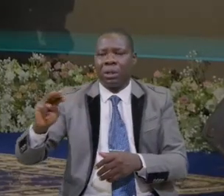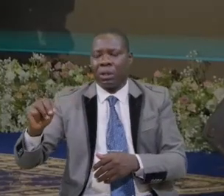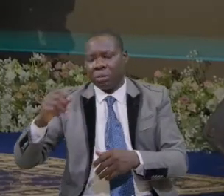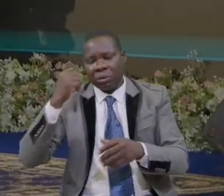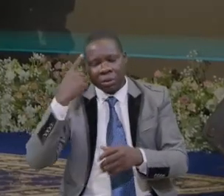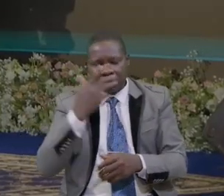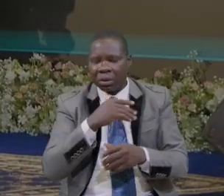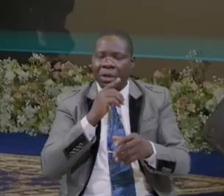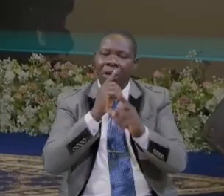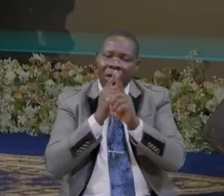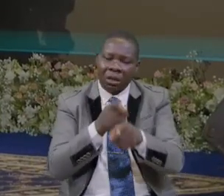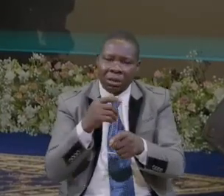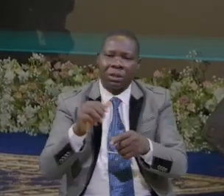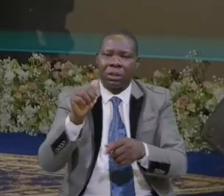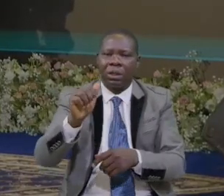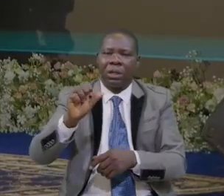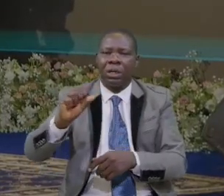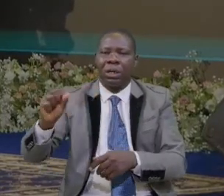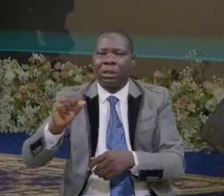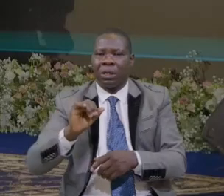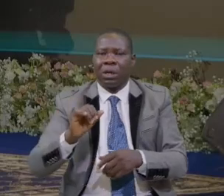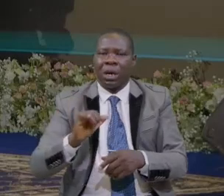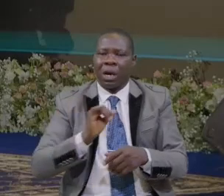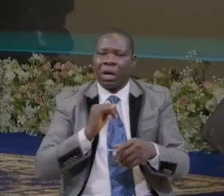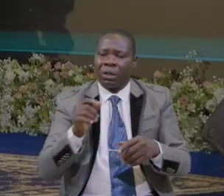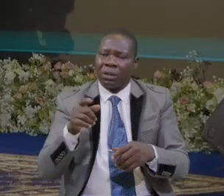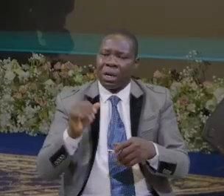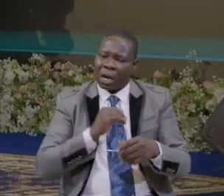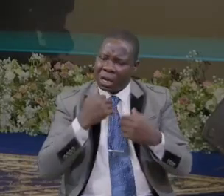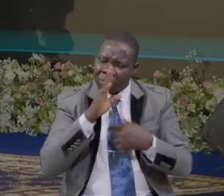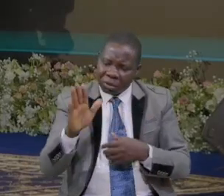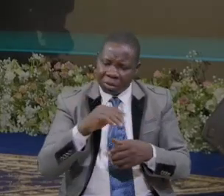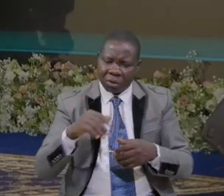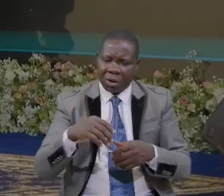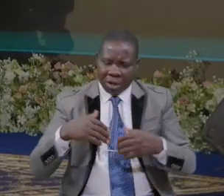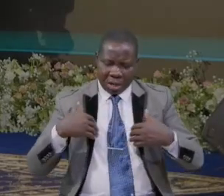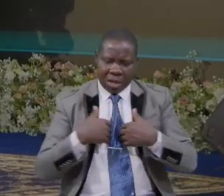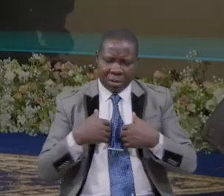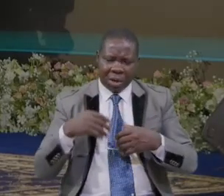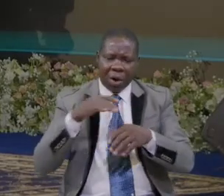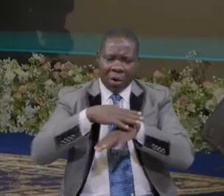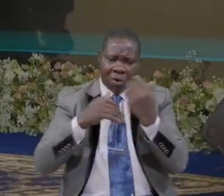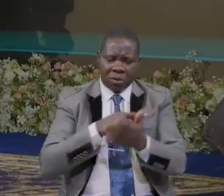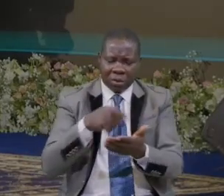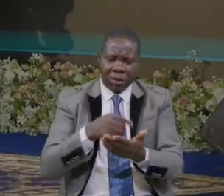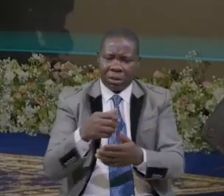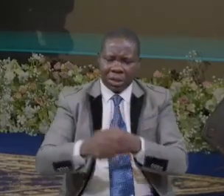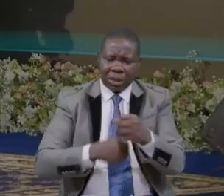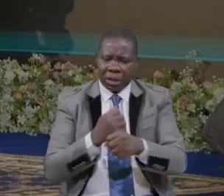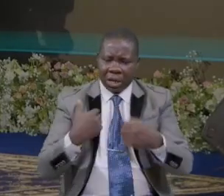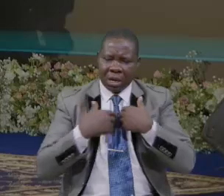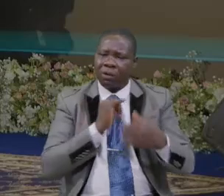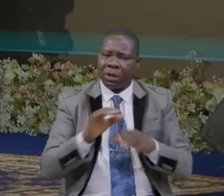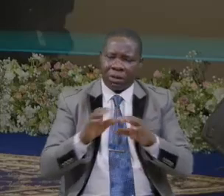said, "I've been your ass all these many years. Have I done this? Why are you smiting me?" And then